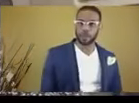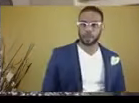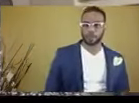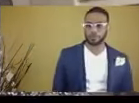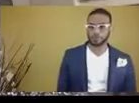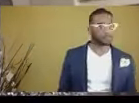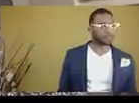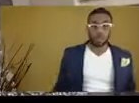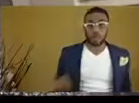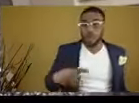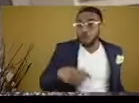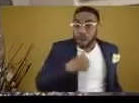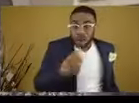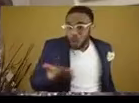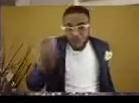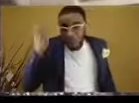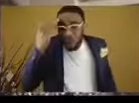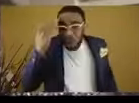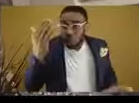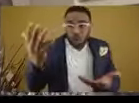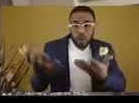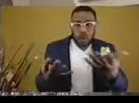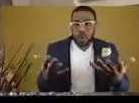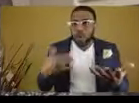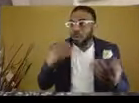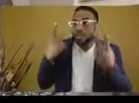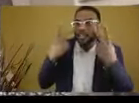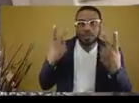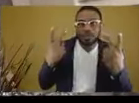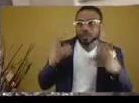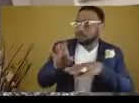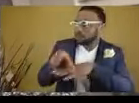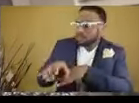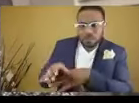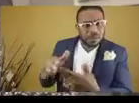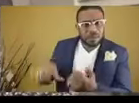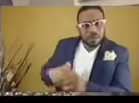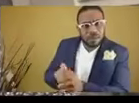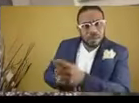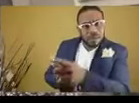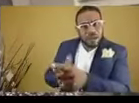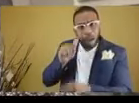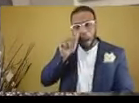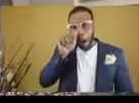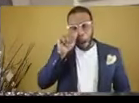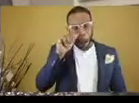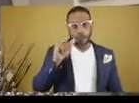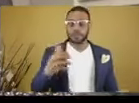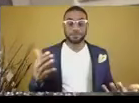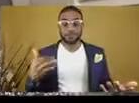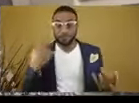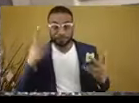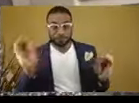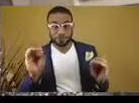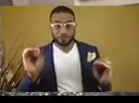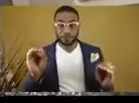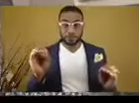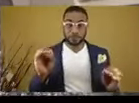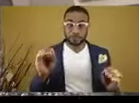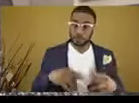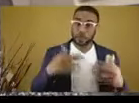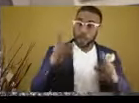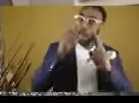we don't quite know, and we haven't seen the enforcement mechanism to force landlords to